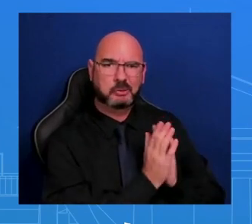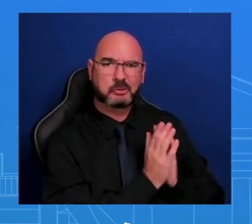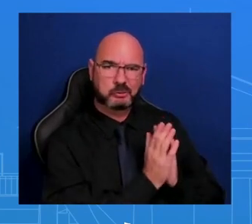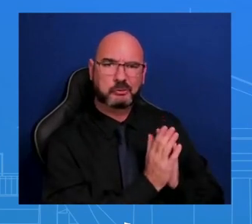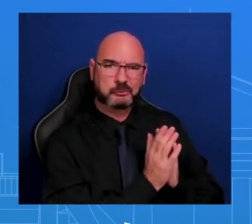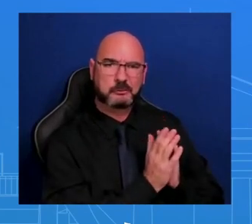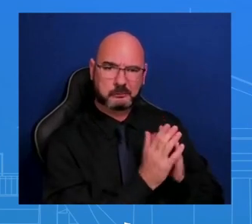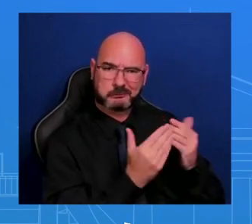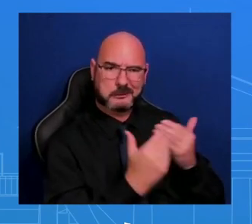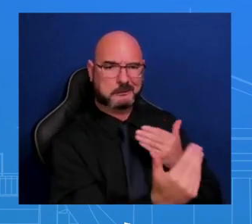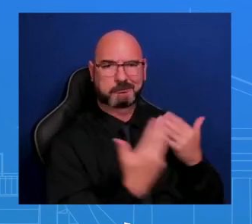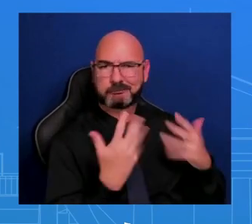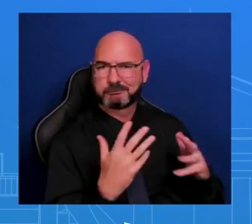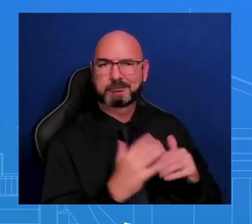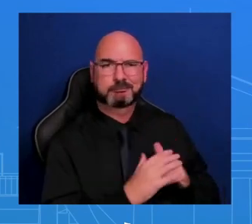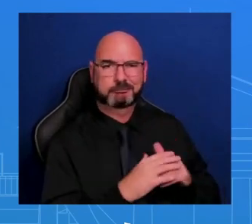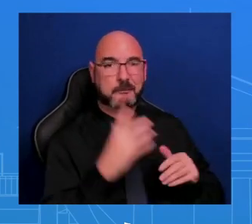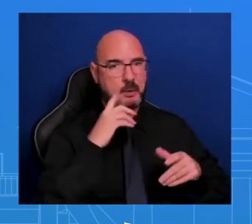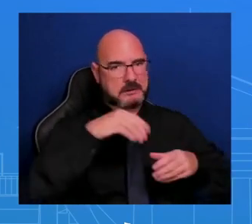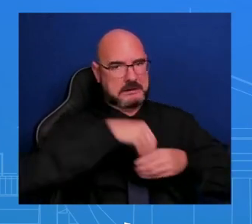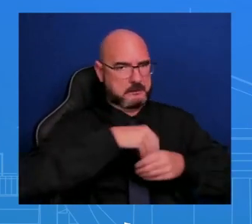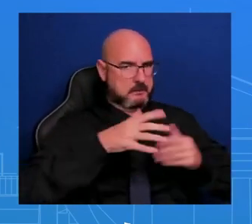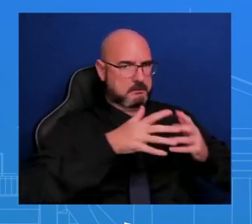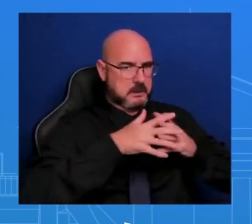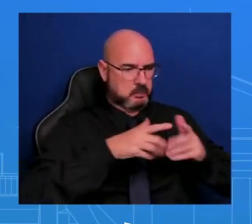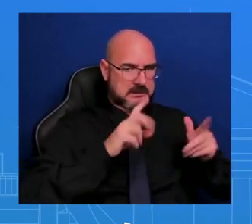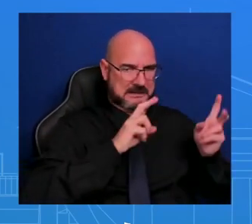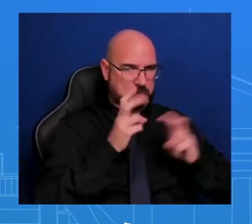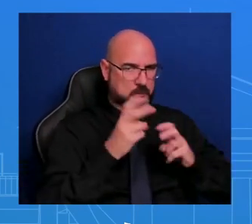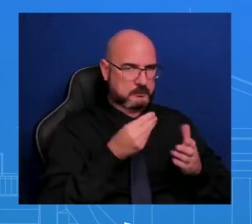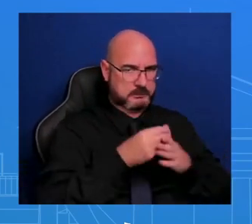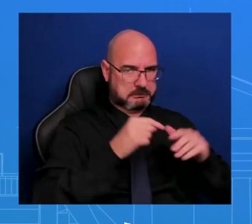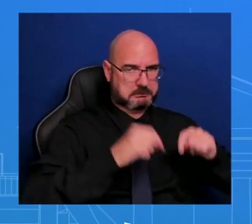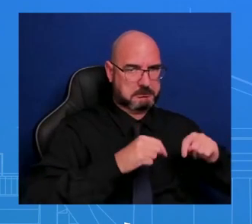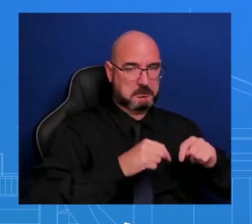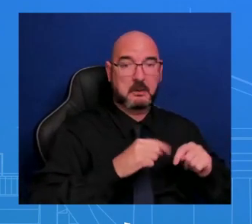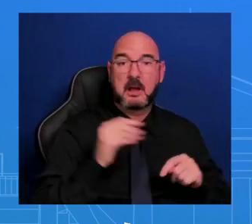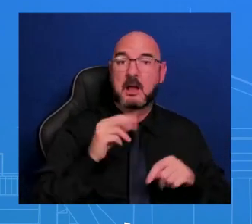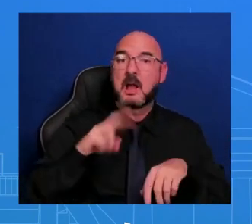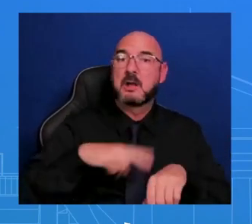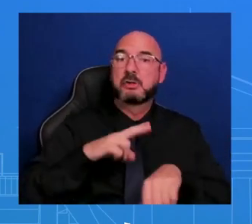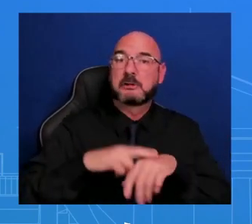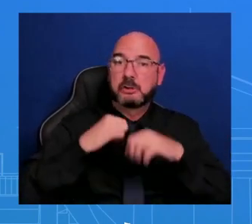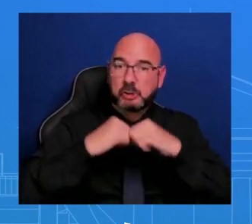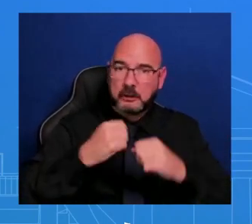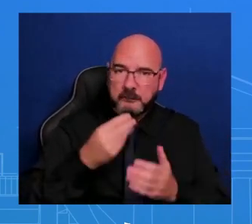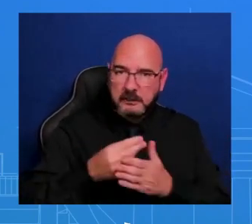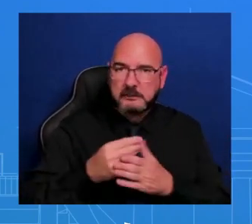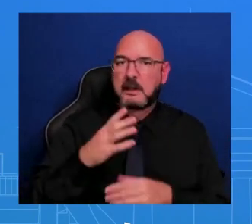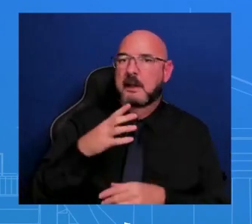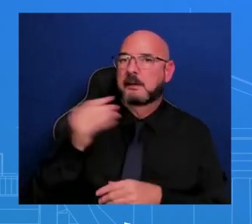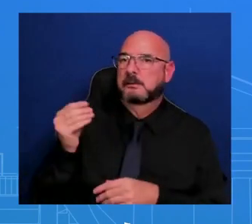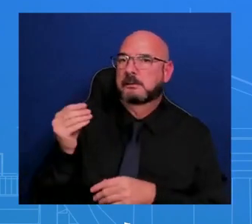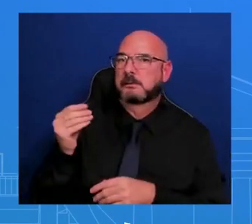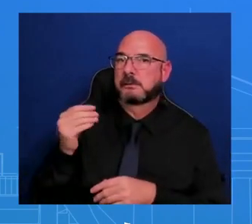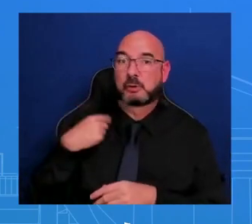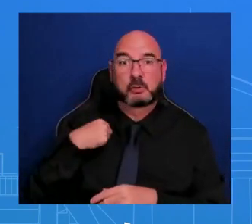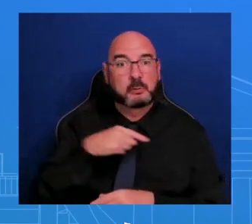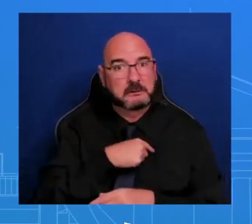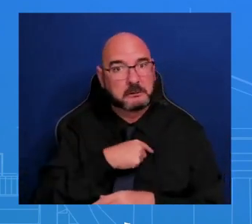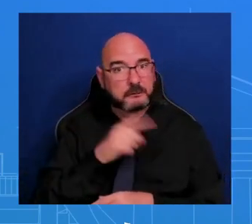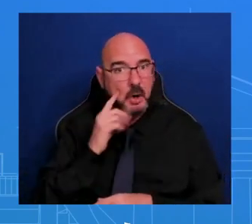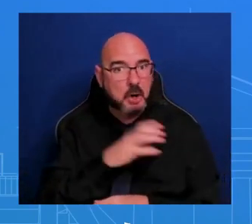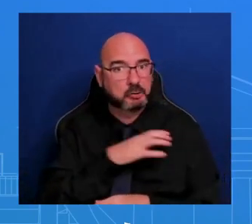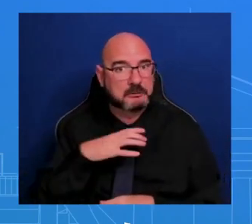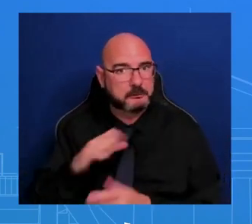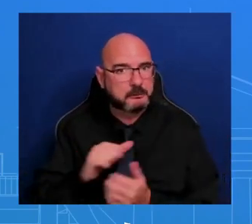urgent supplemental as it relates to our national security that we announced last week. Certainly we think Congress should move forward with both of them. They should